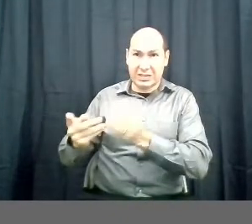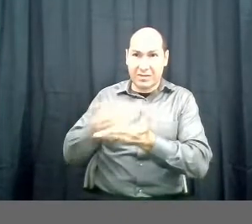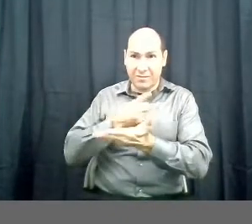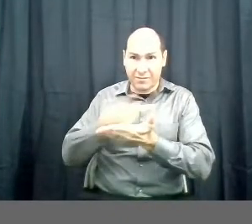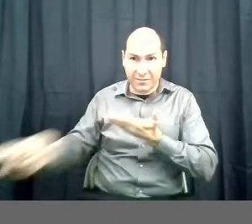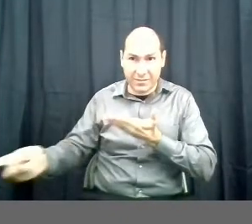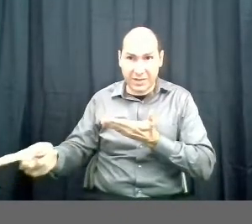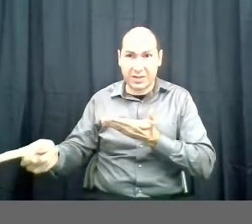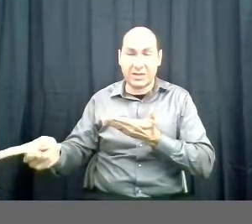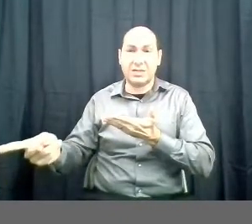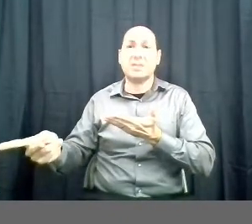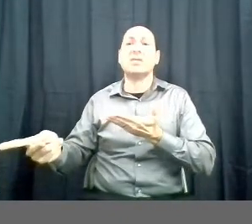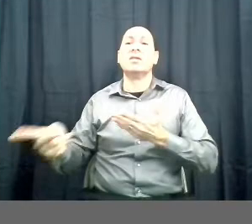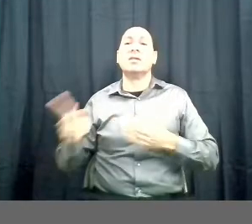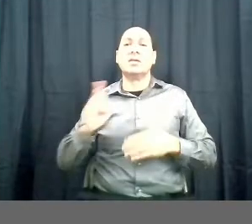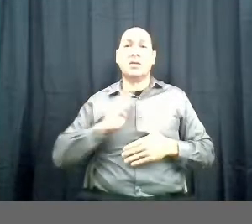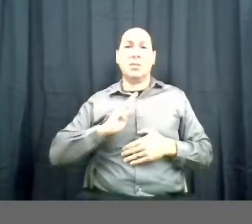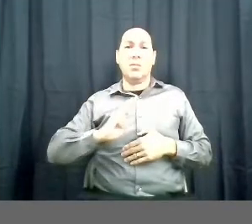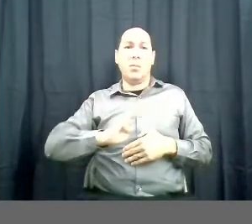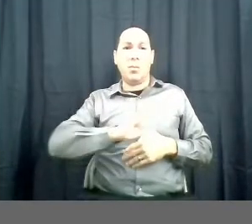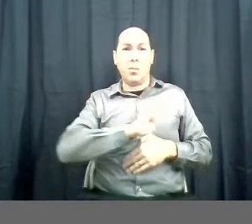the board has another